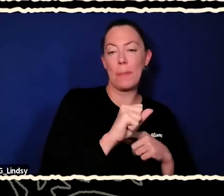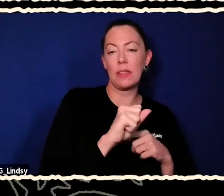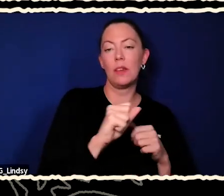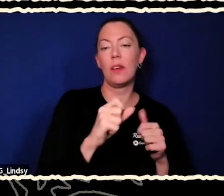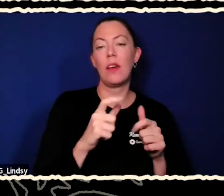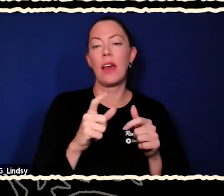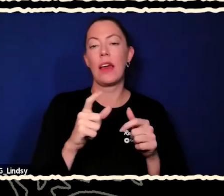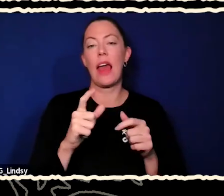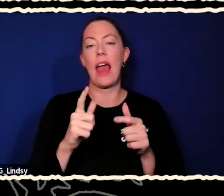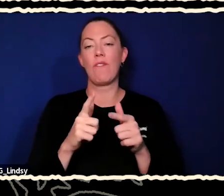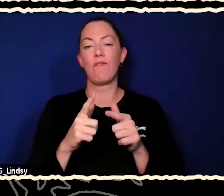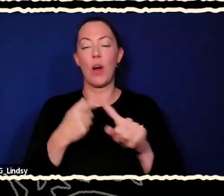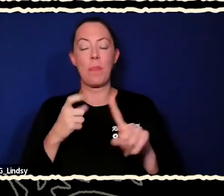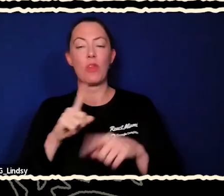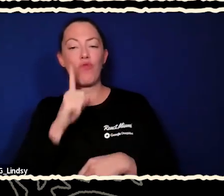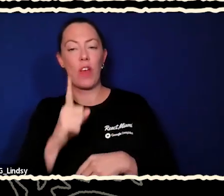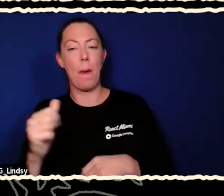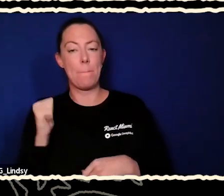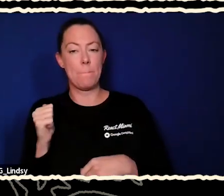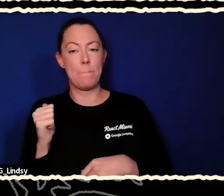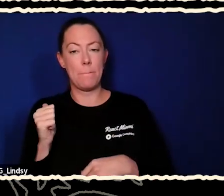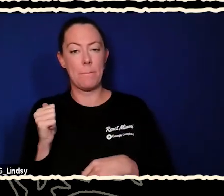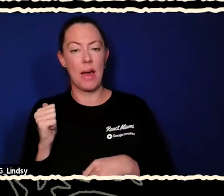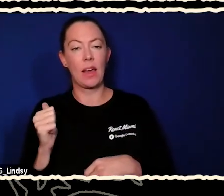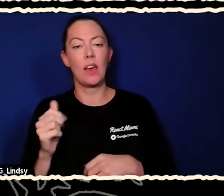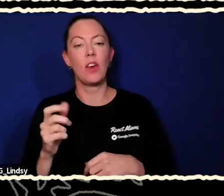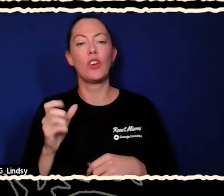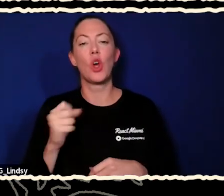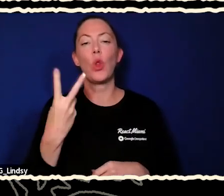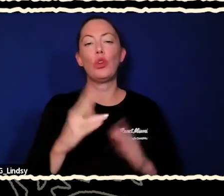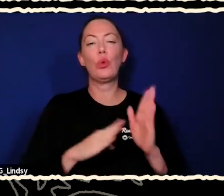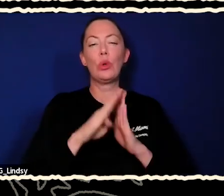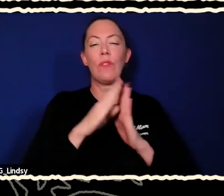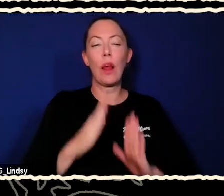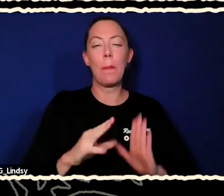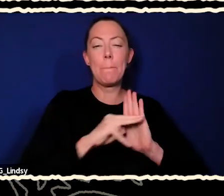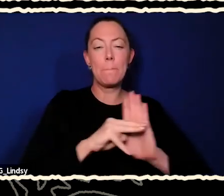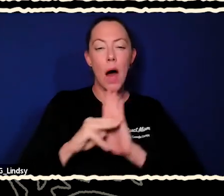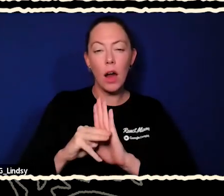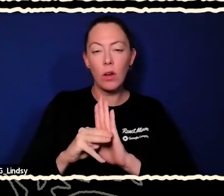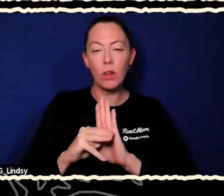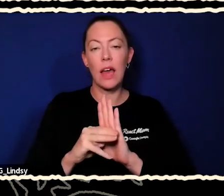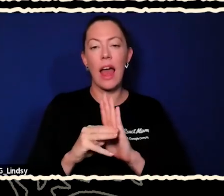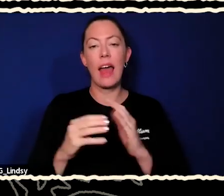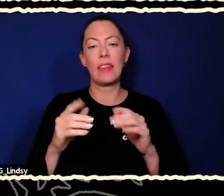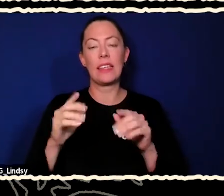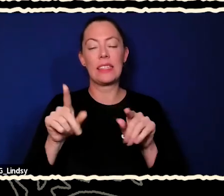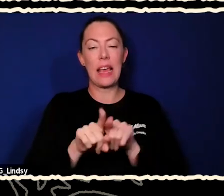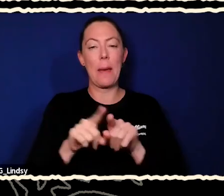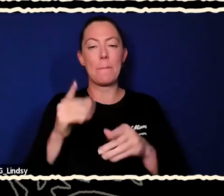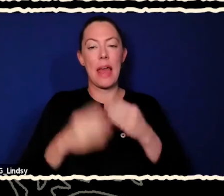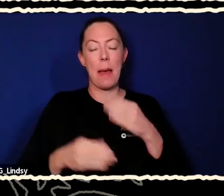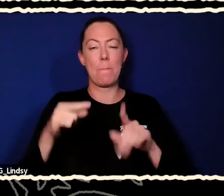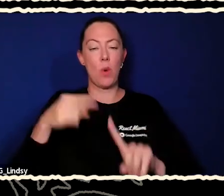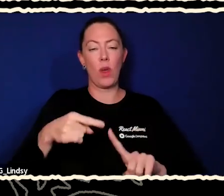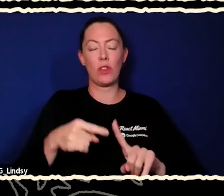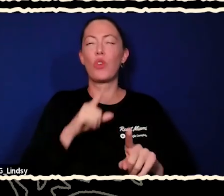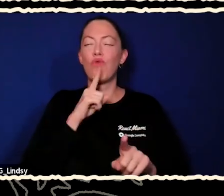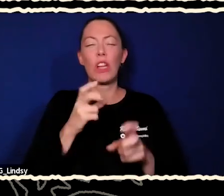same endpoint differently. Query keys become inconsistent across the app. It is hard to monitor, by the